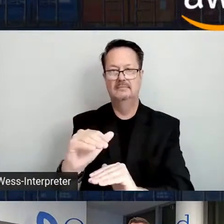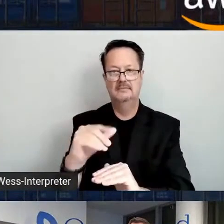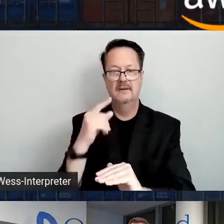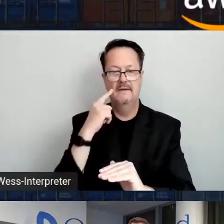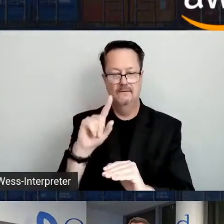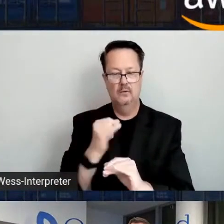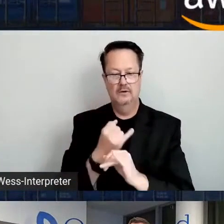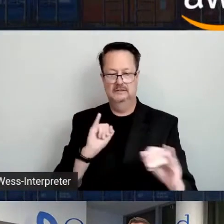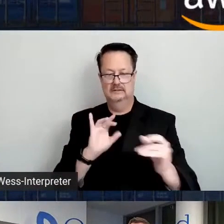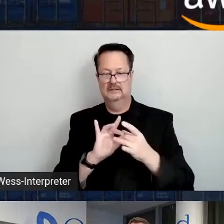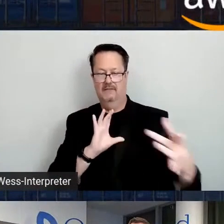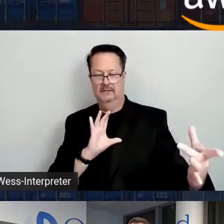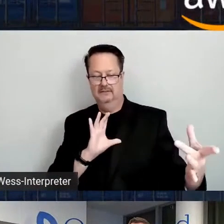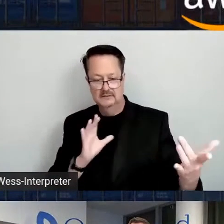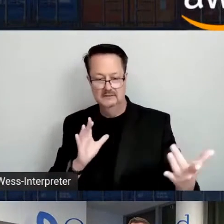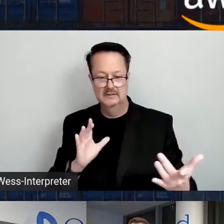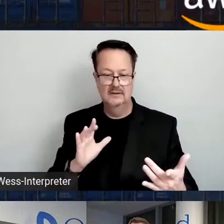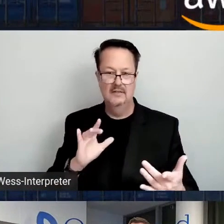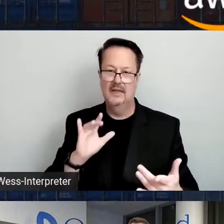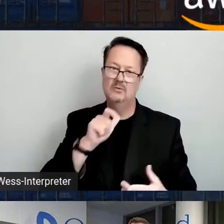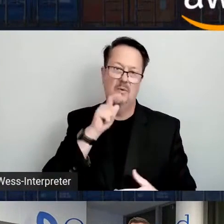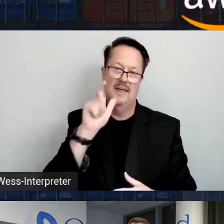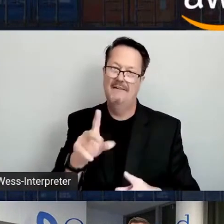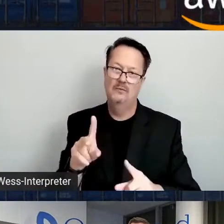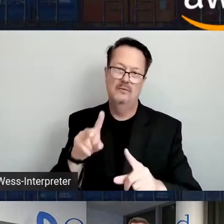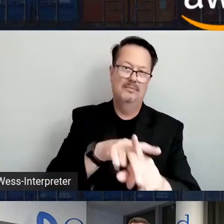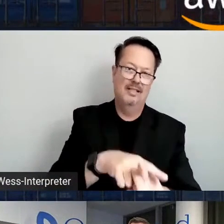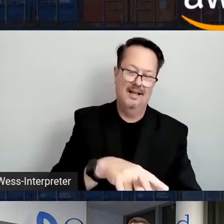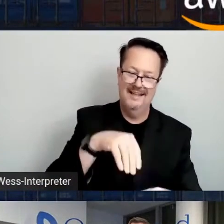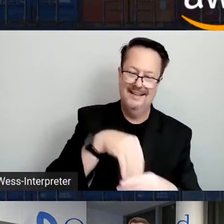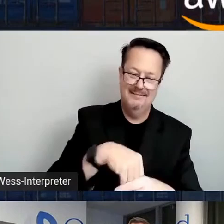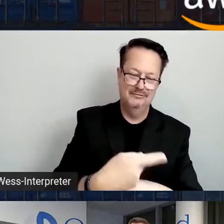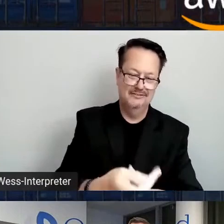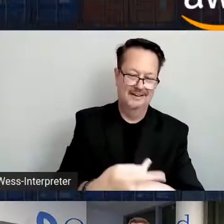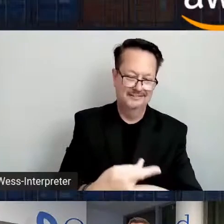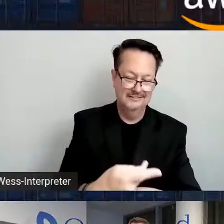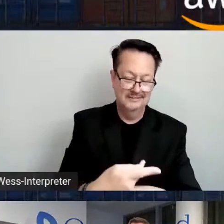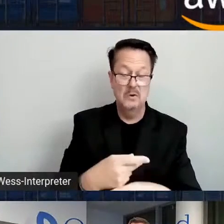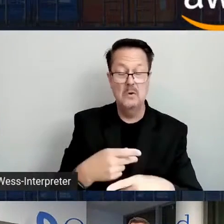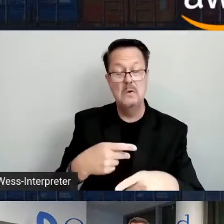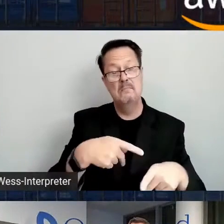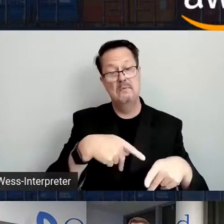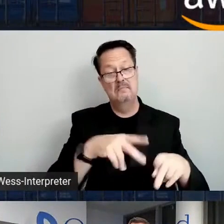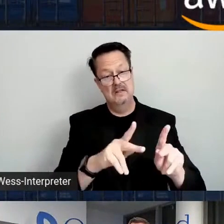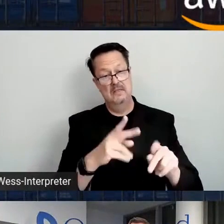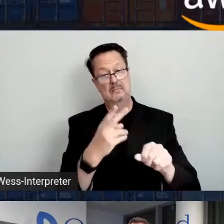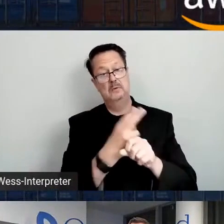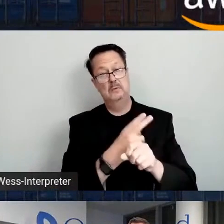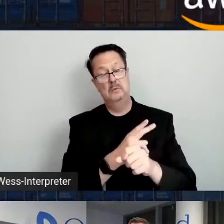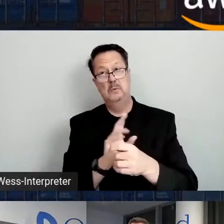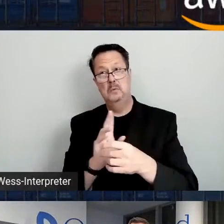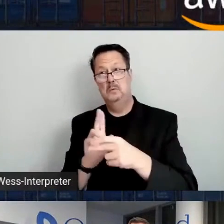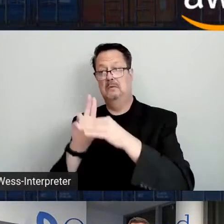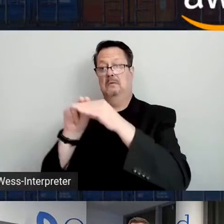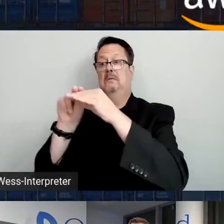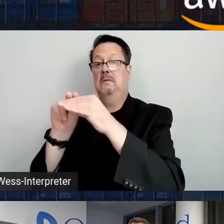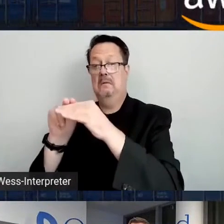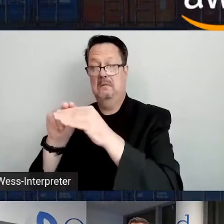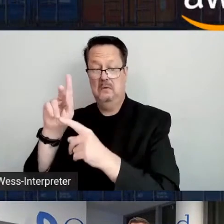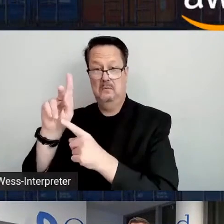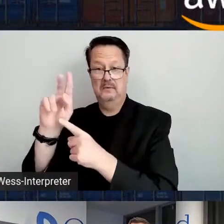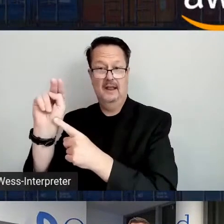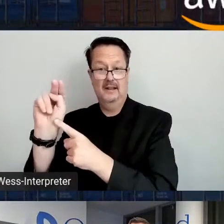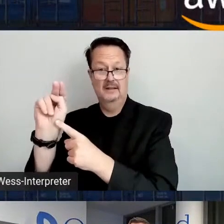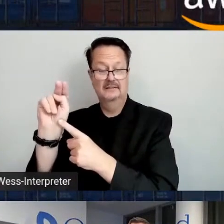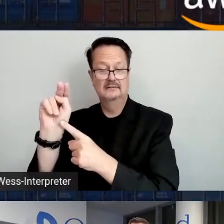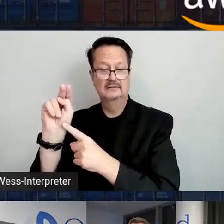sovereignty that they would have to apply in production. So allowing them to use Kubernetes as this